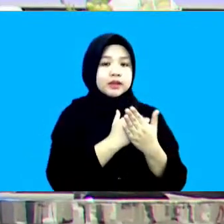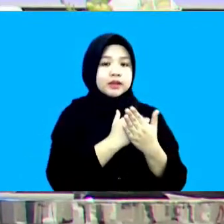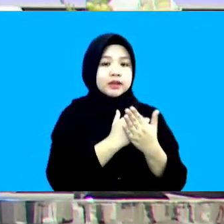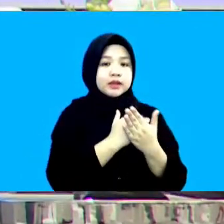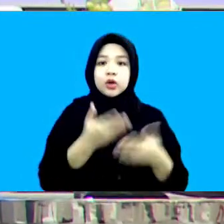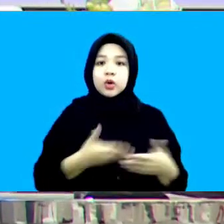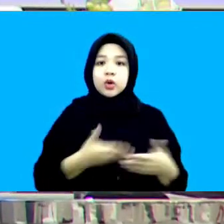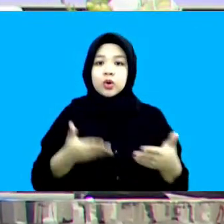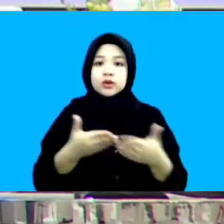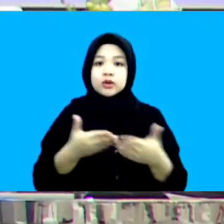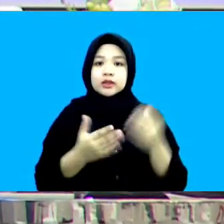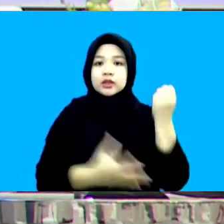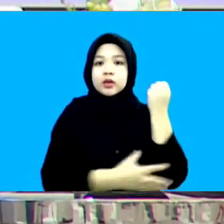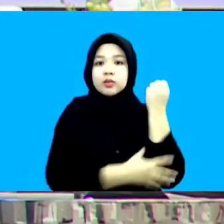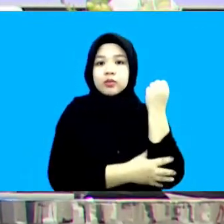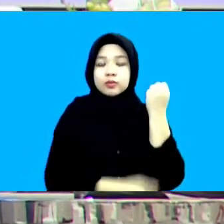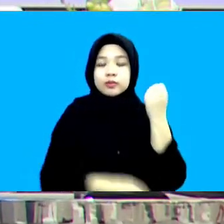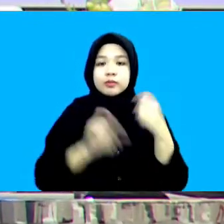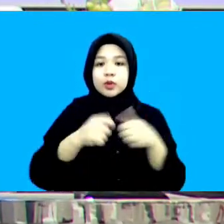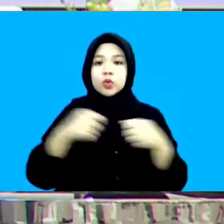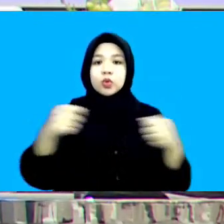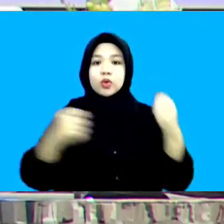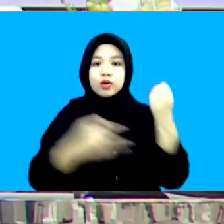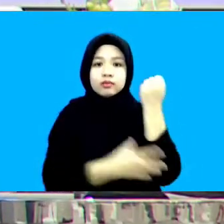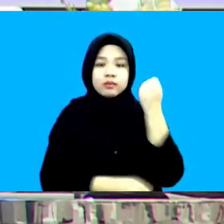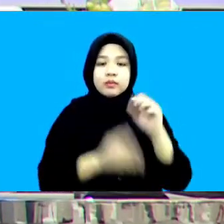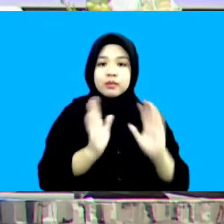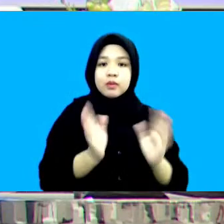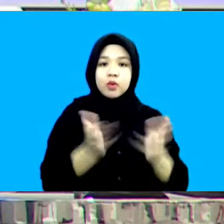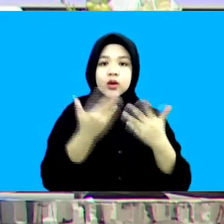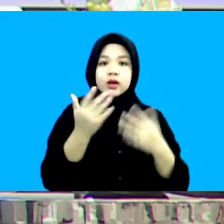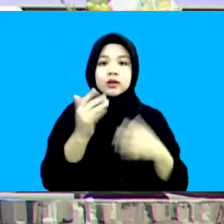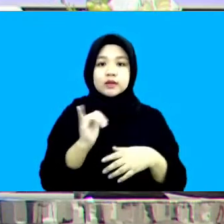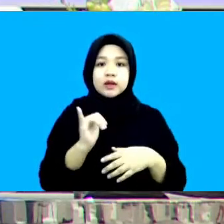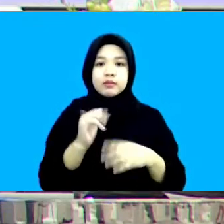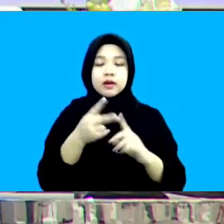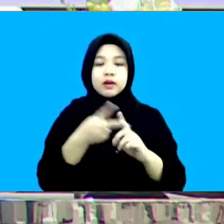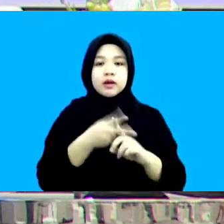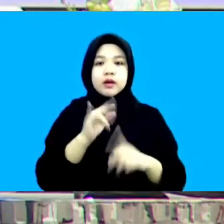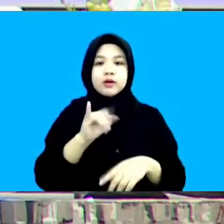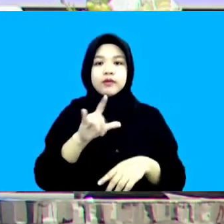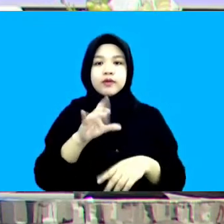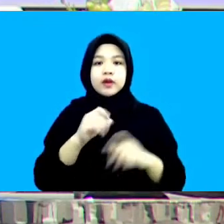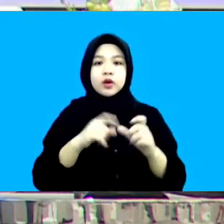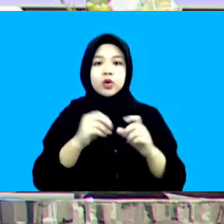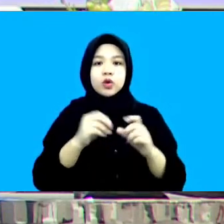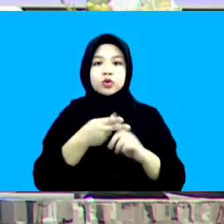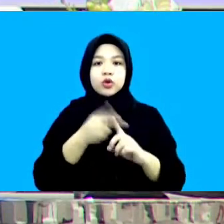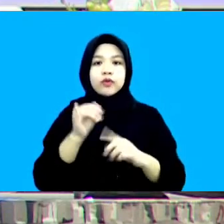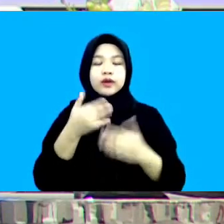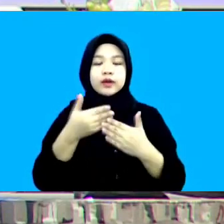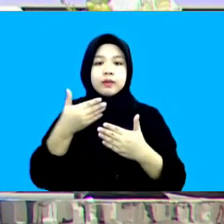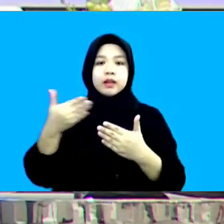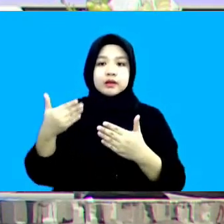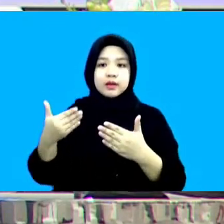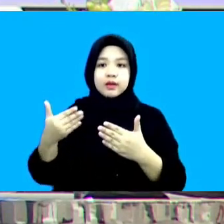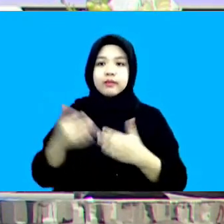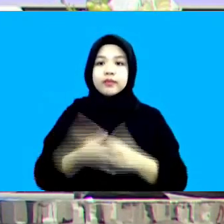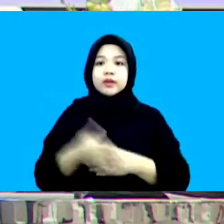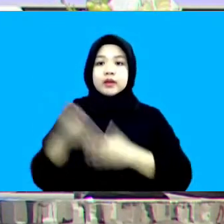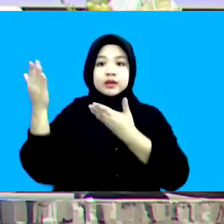here. I'm nervous actually. Prof. Bambang Brojonegoro currently is the T20 chair